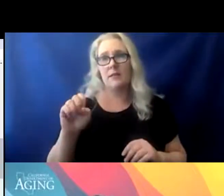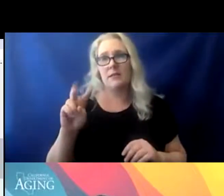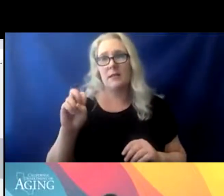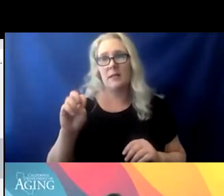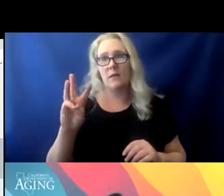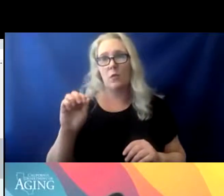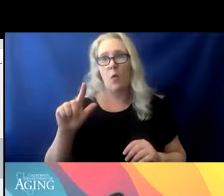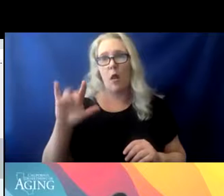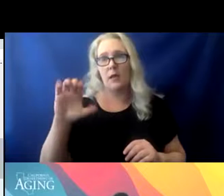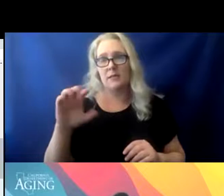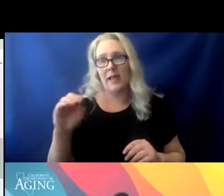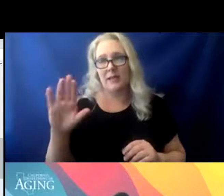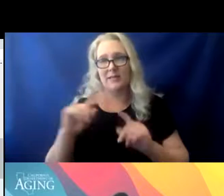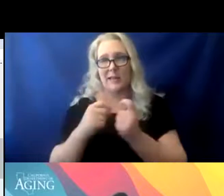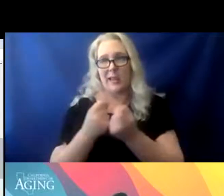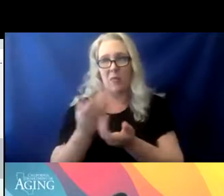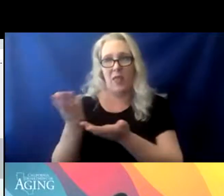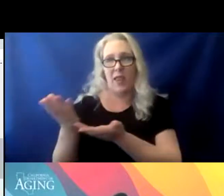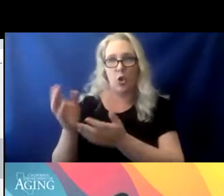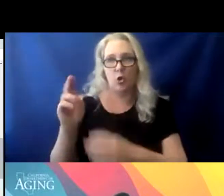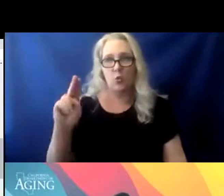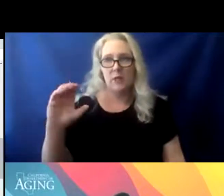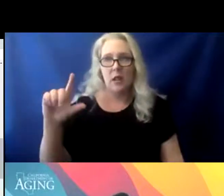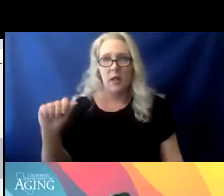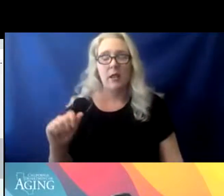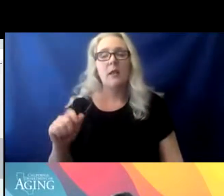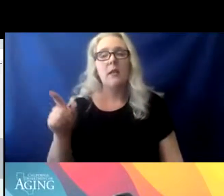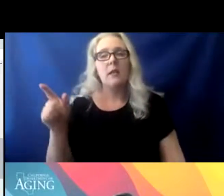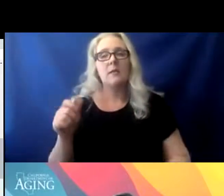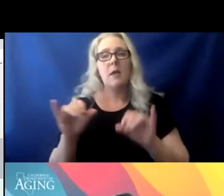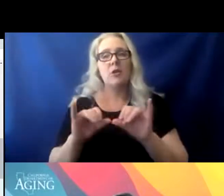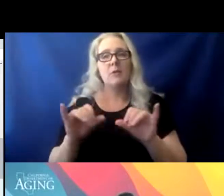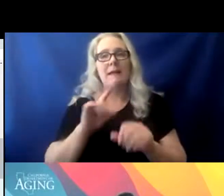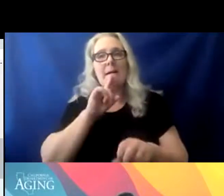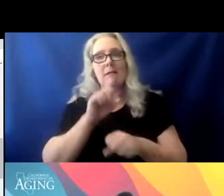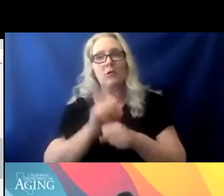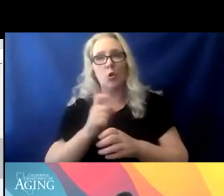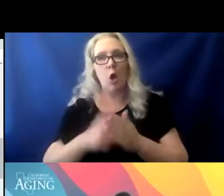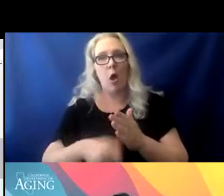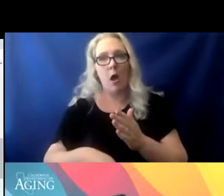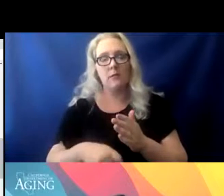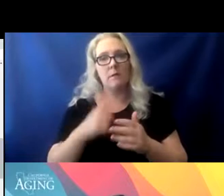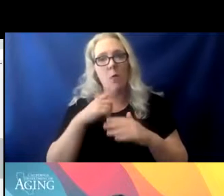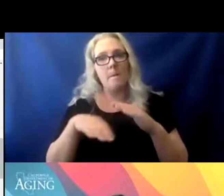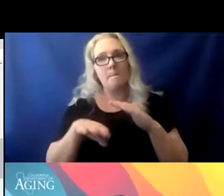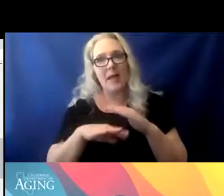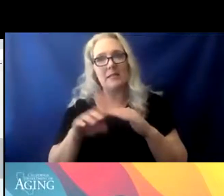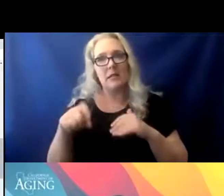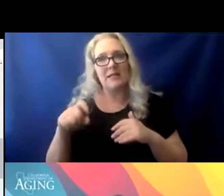at UCLA. That is a measurement of the actual costs of basic